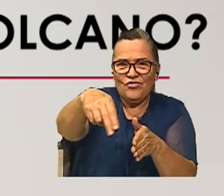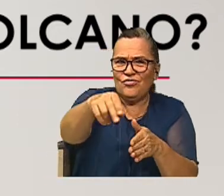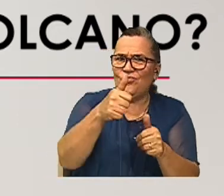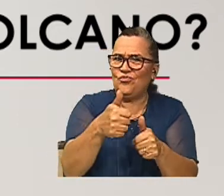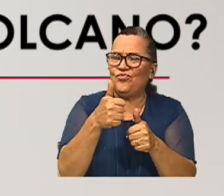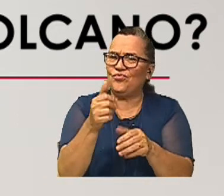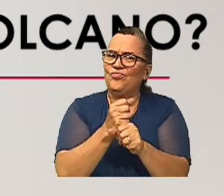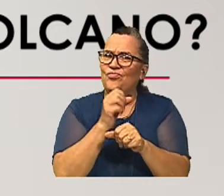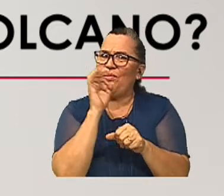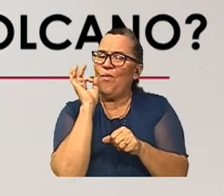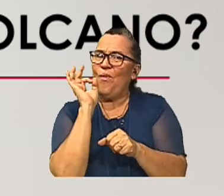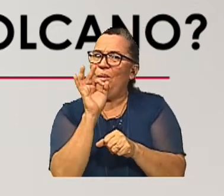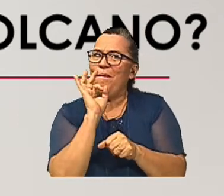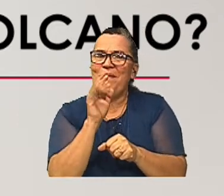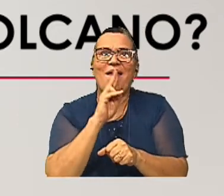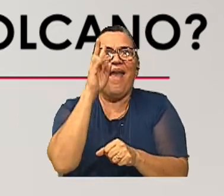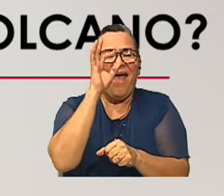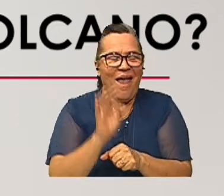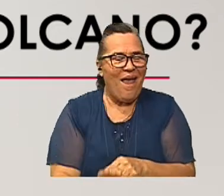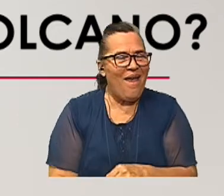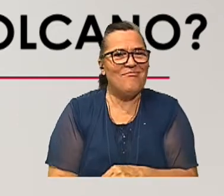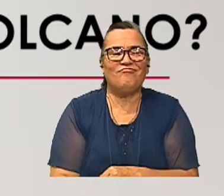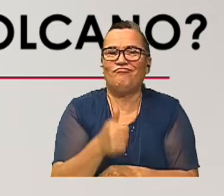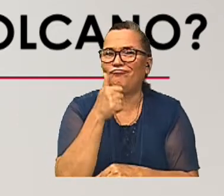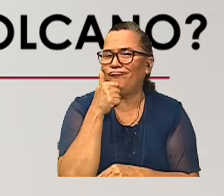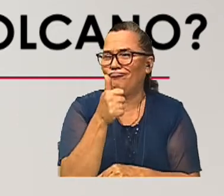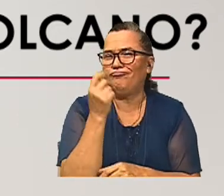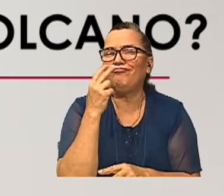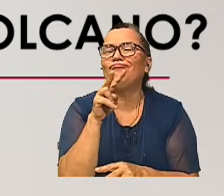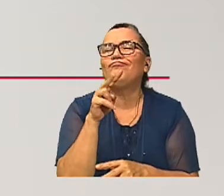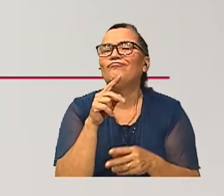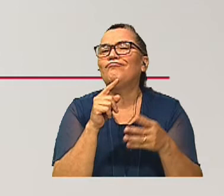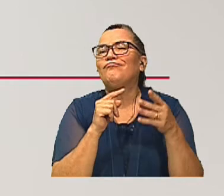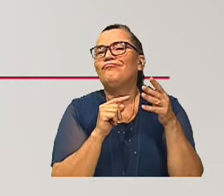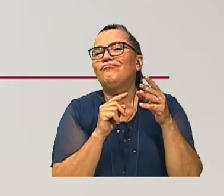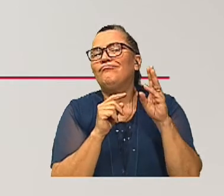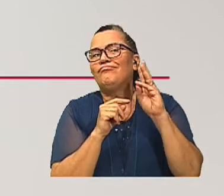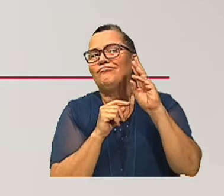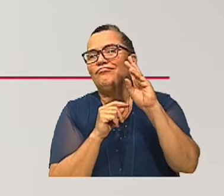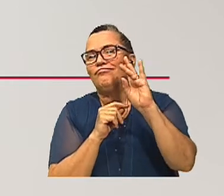so well. Definitely. Let's see the other one.